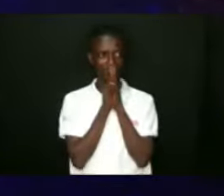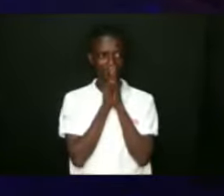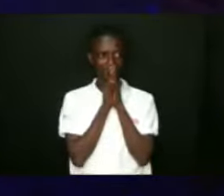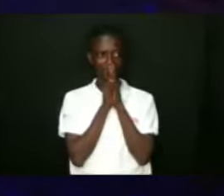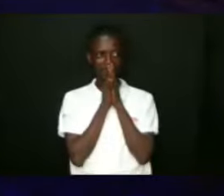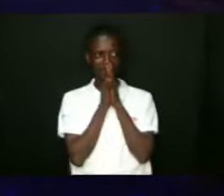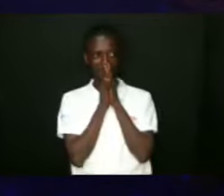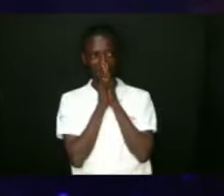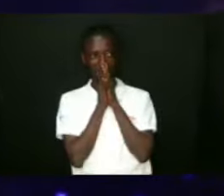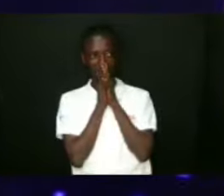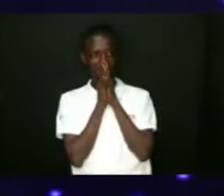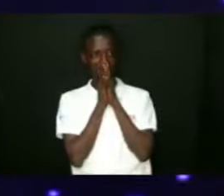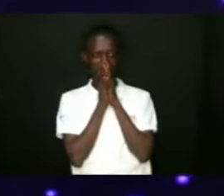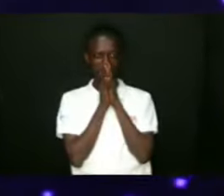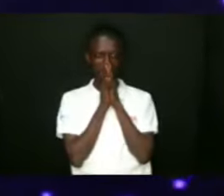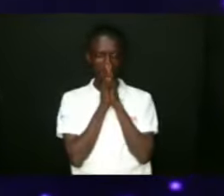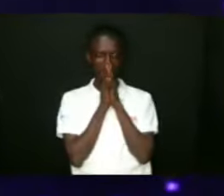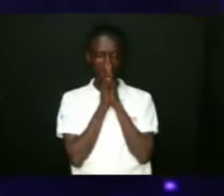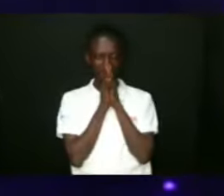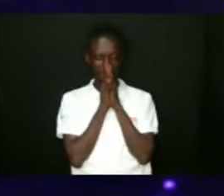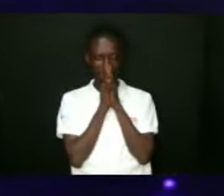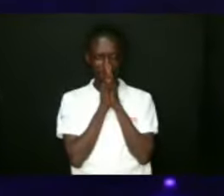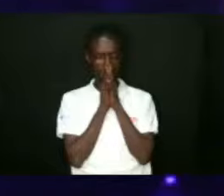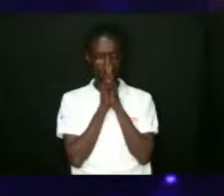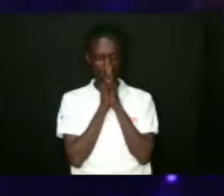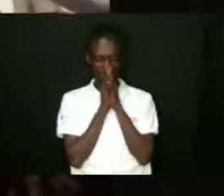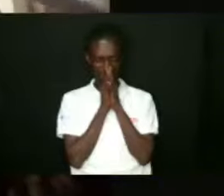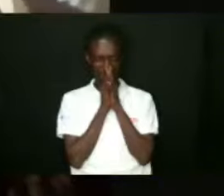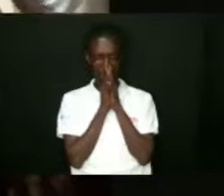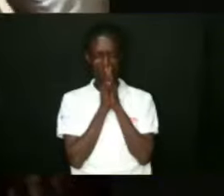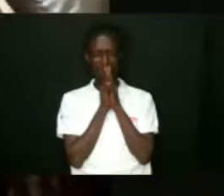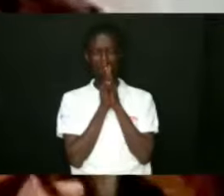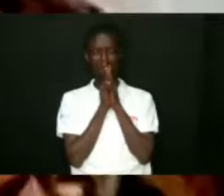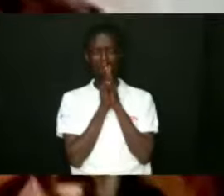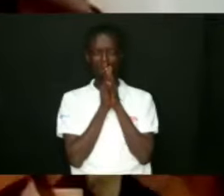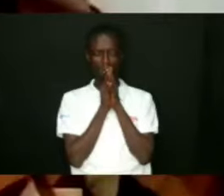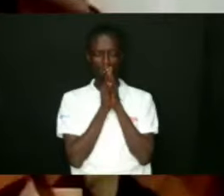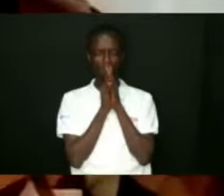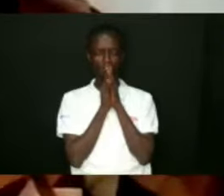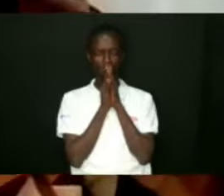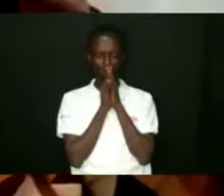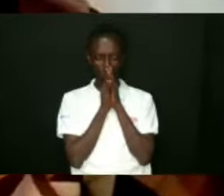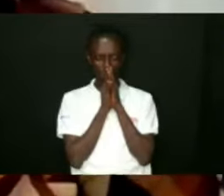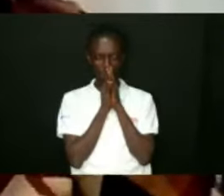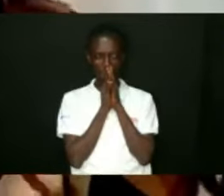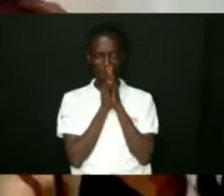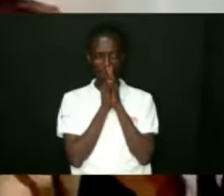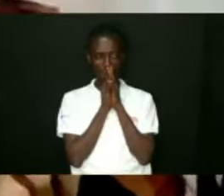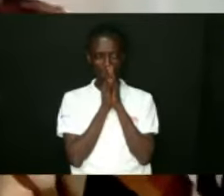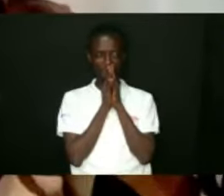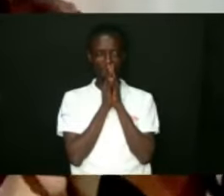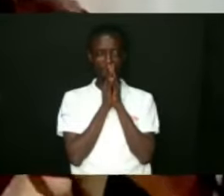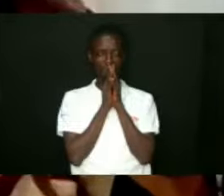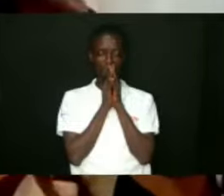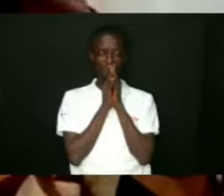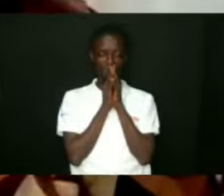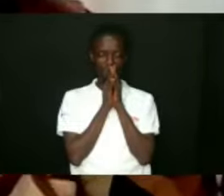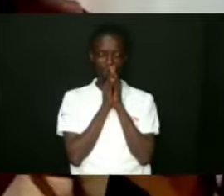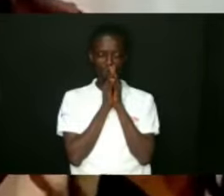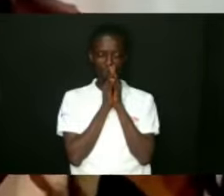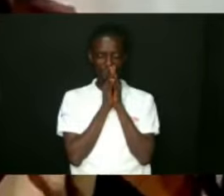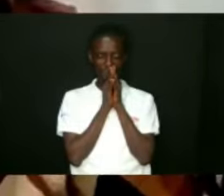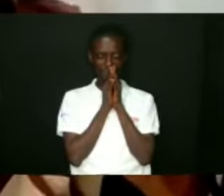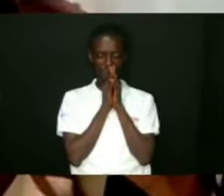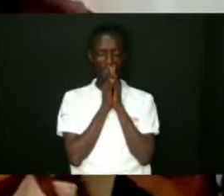of God in our transformation agenda. Father, we pray for the grace, oh Lord, to fashion us